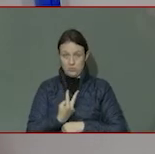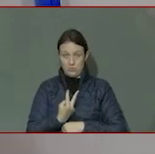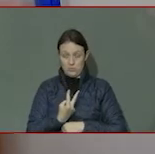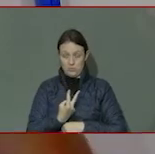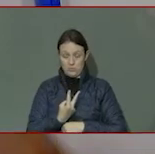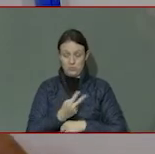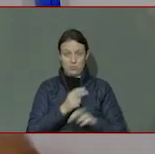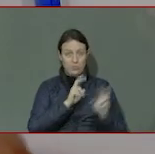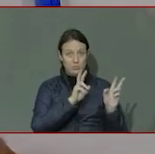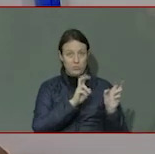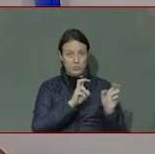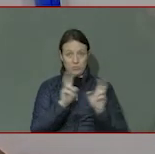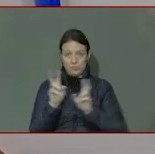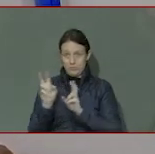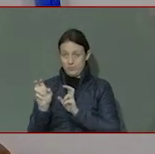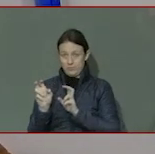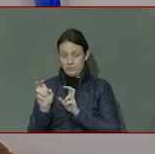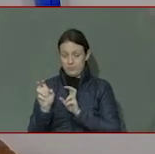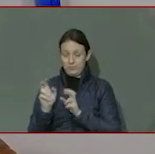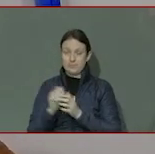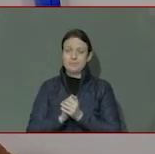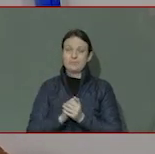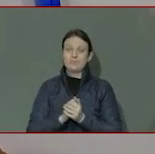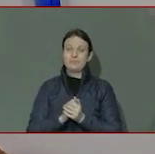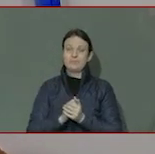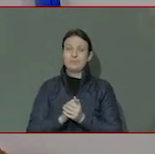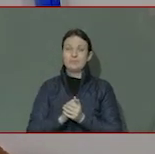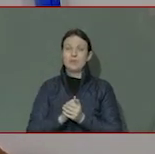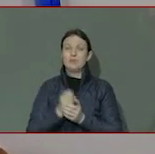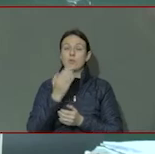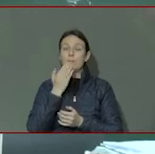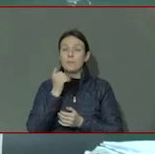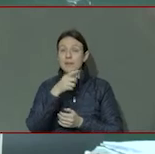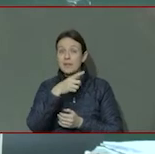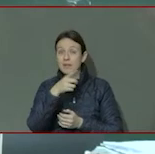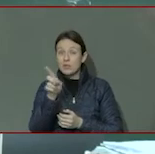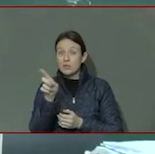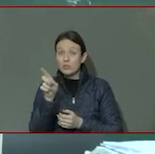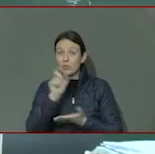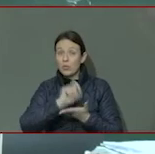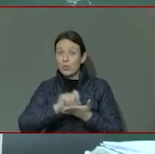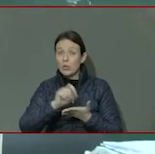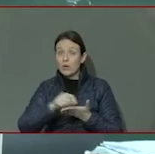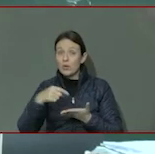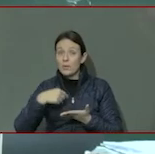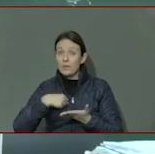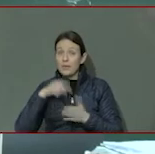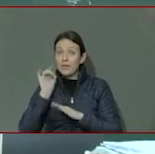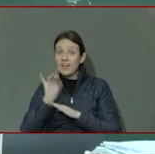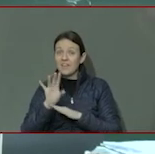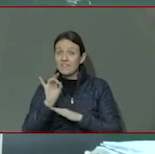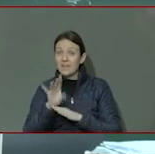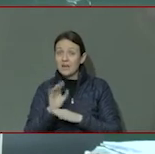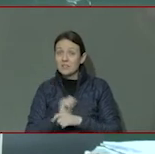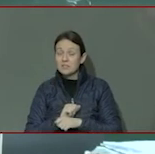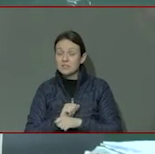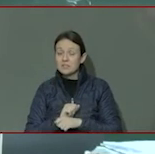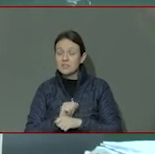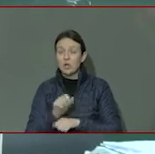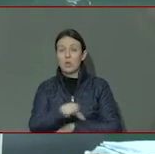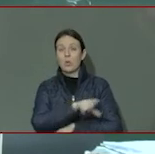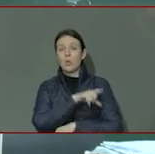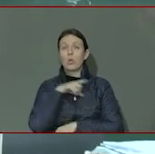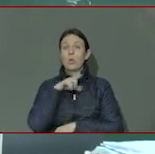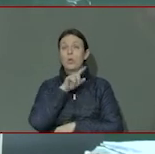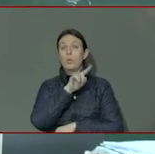water. So what you must do, please write down my advice. Isolate in a longer question